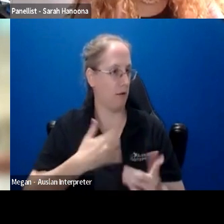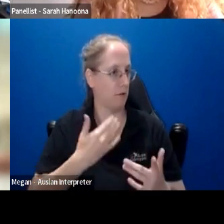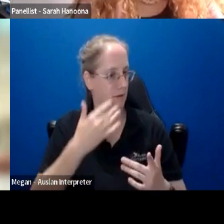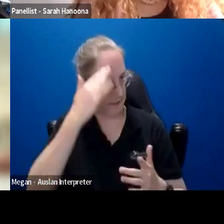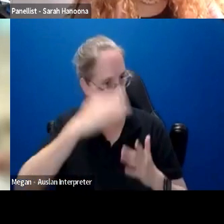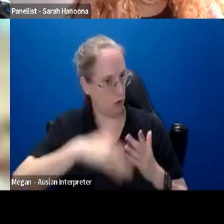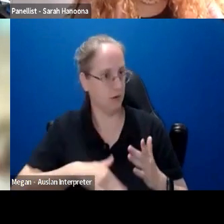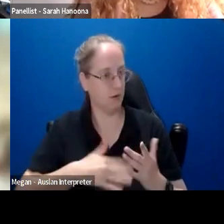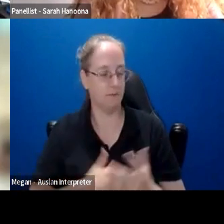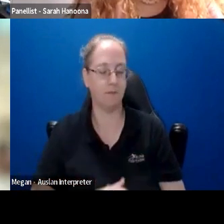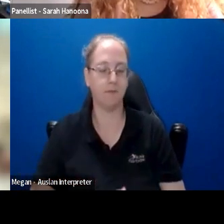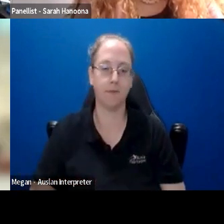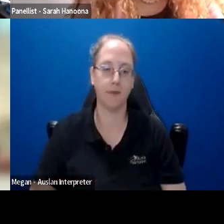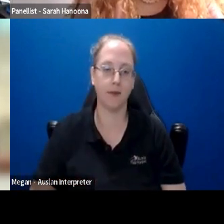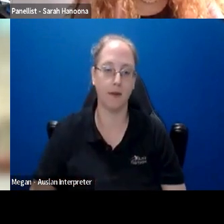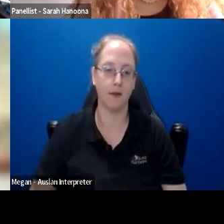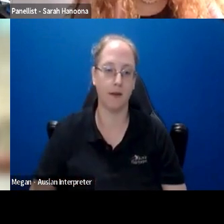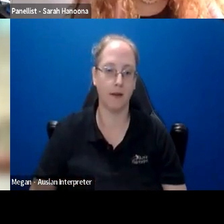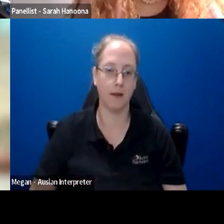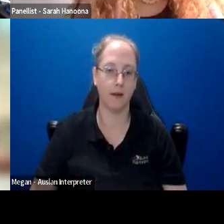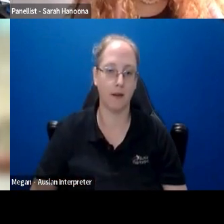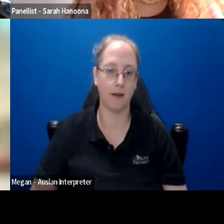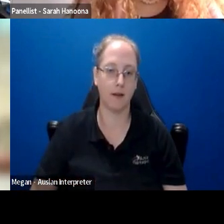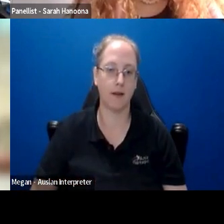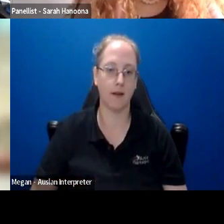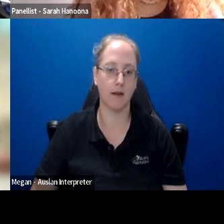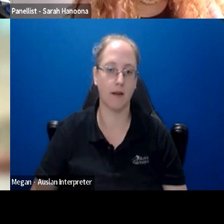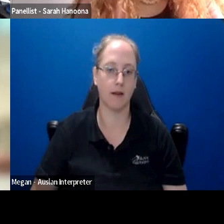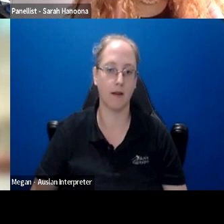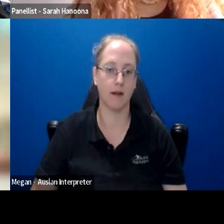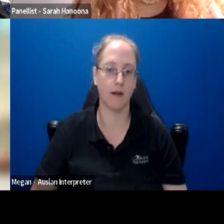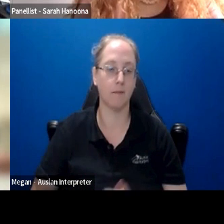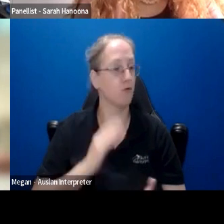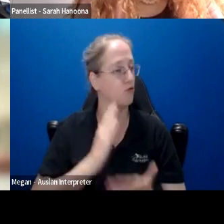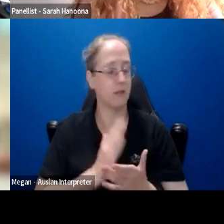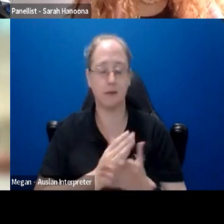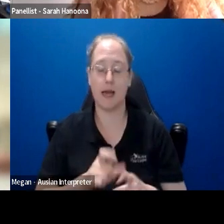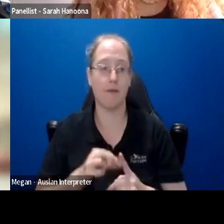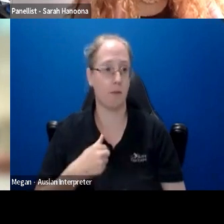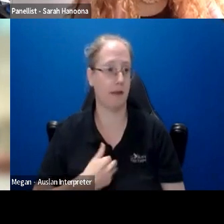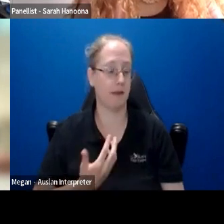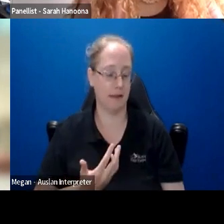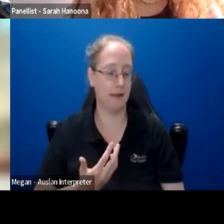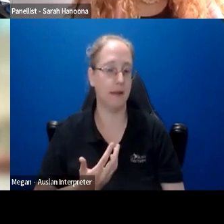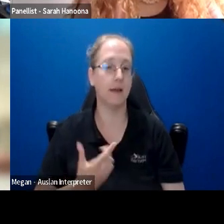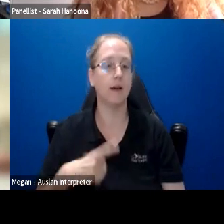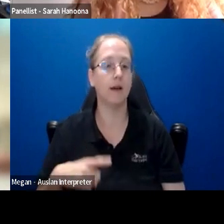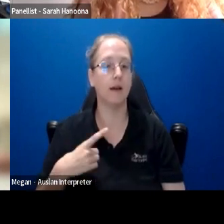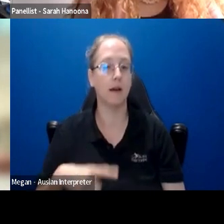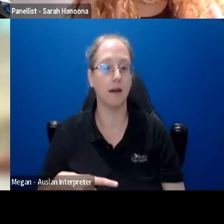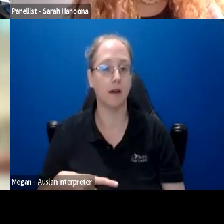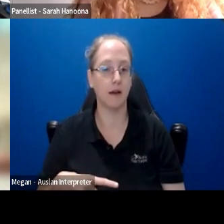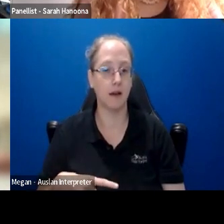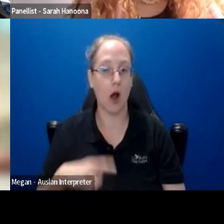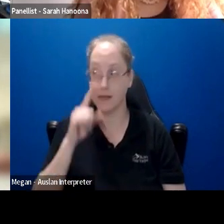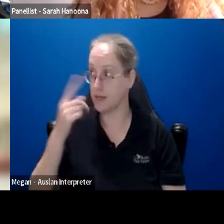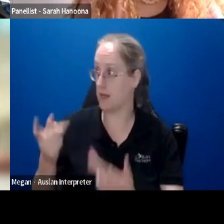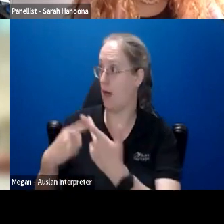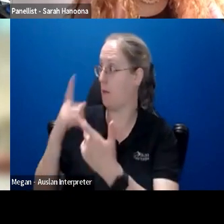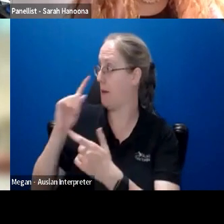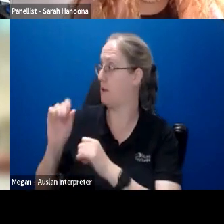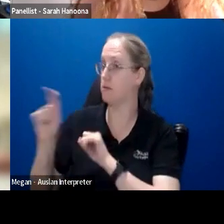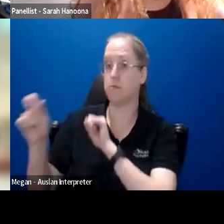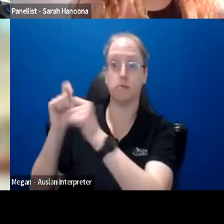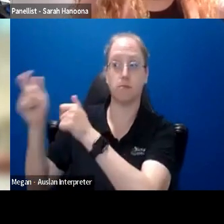assistant before. And it was actually personally really, really hard for me because I see people around me going to work, they're going